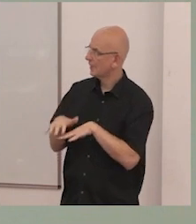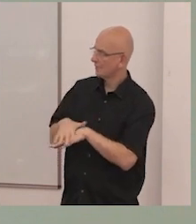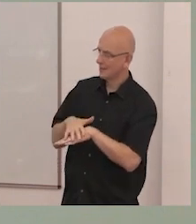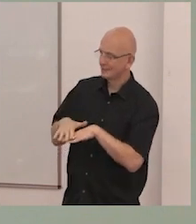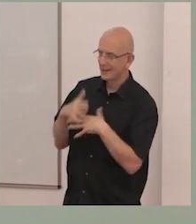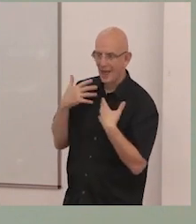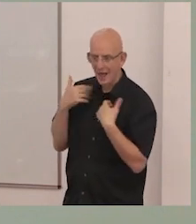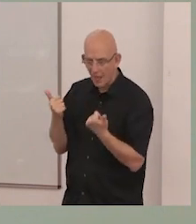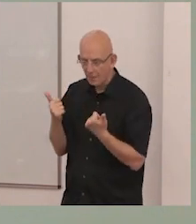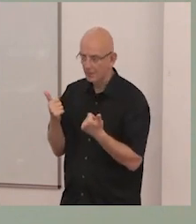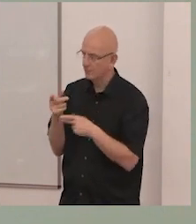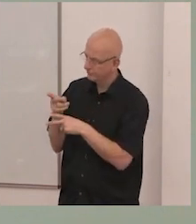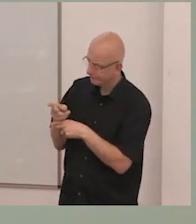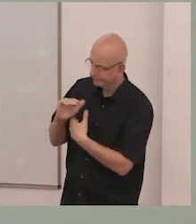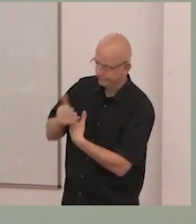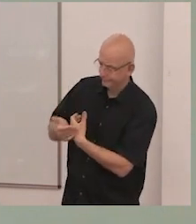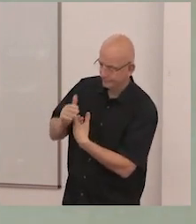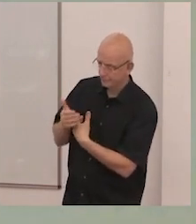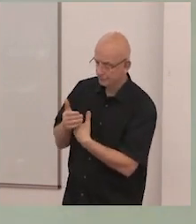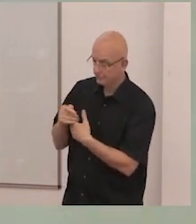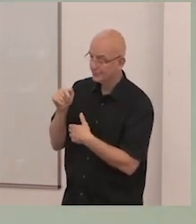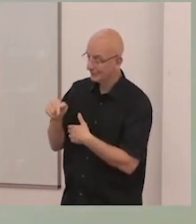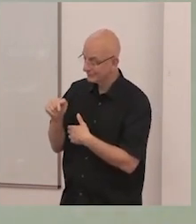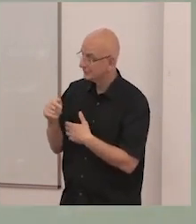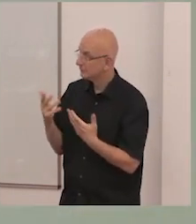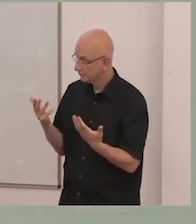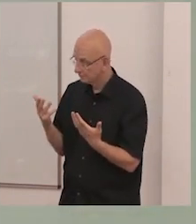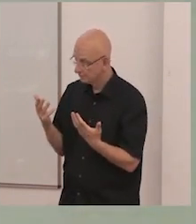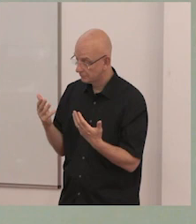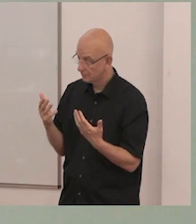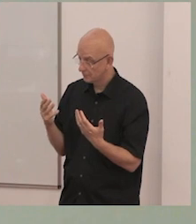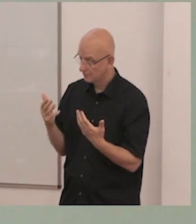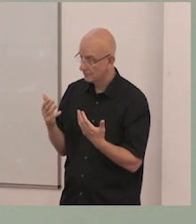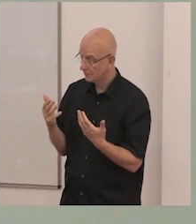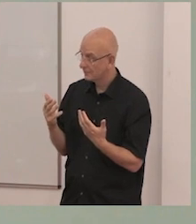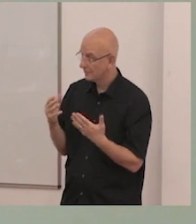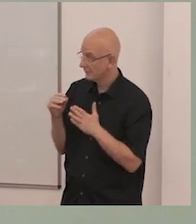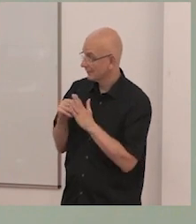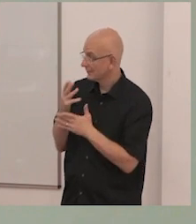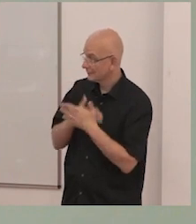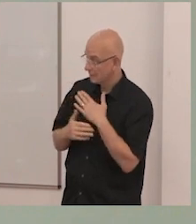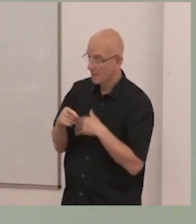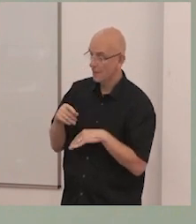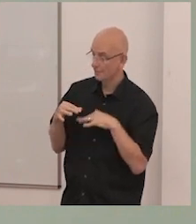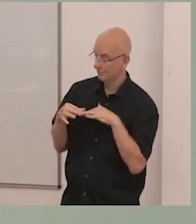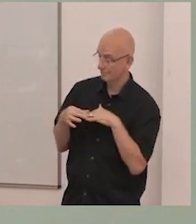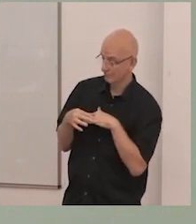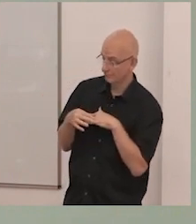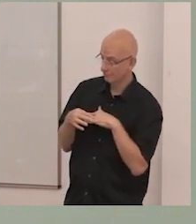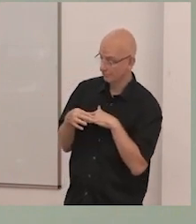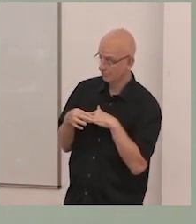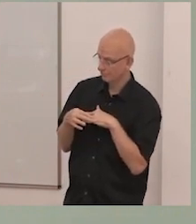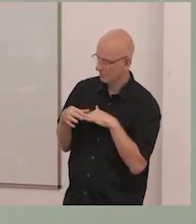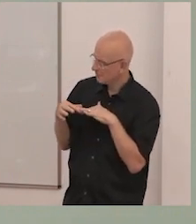of disabilities with healthcare. Like something reminding this old tradition